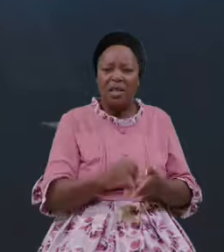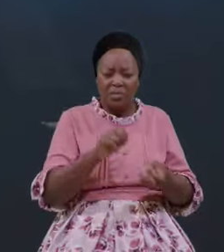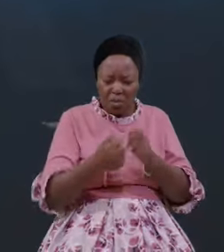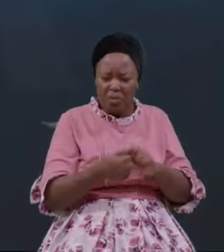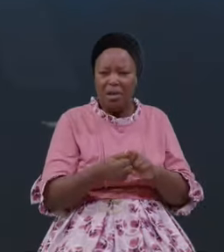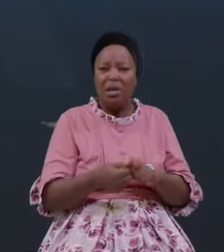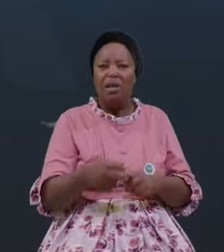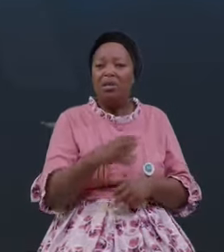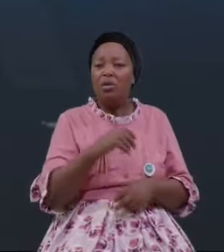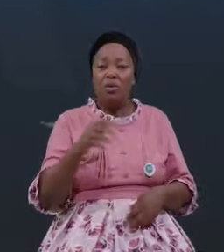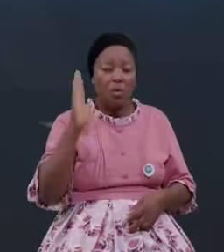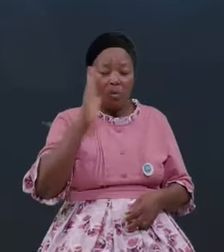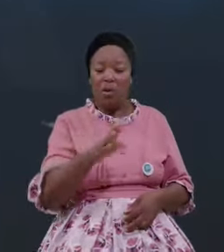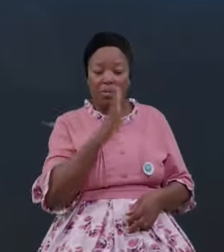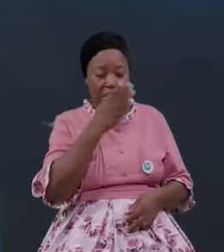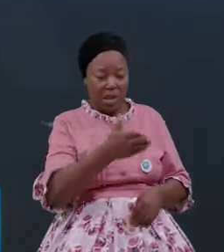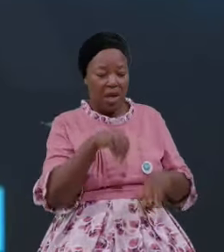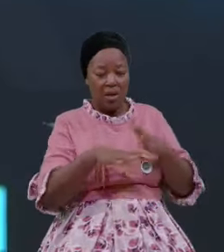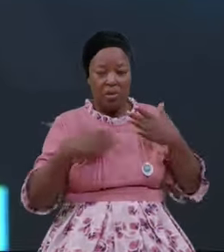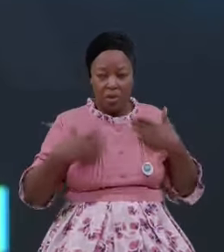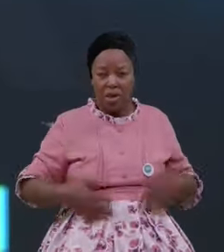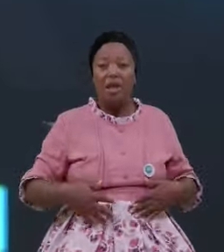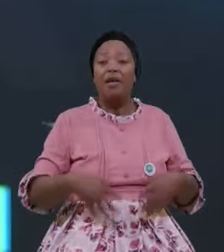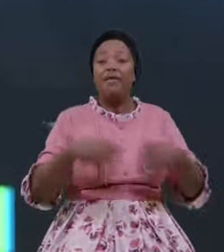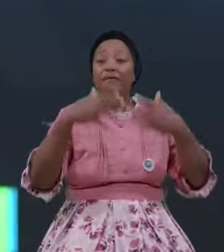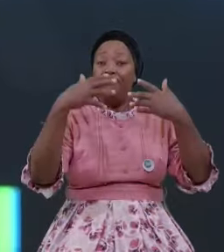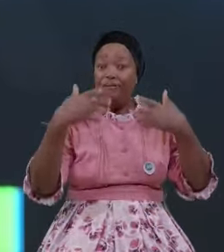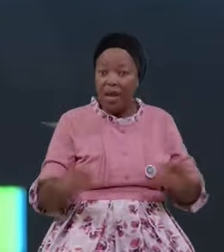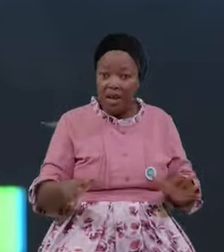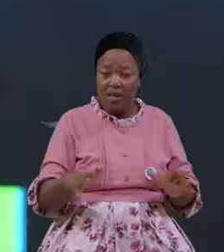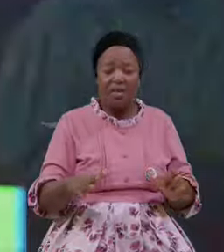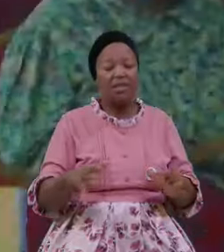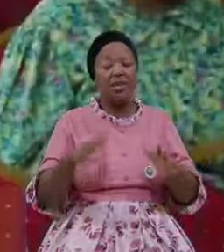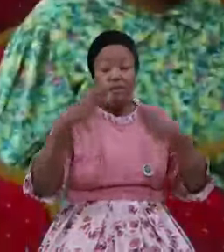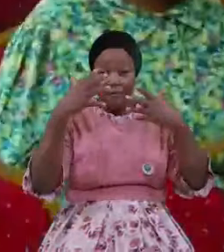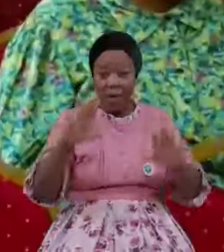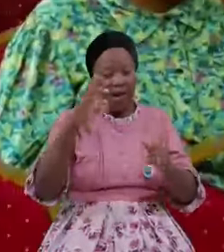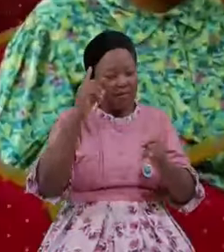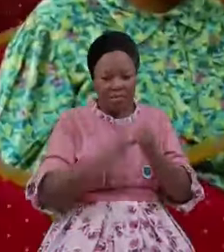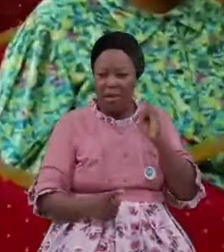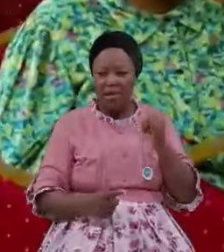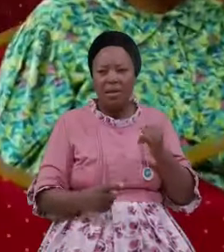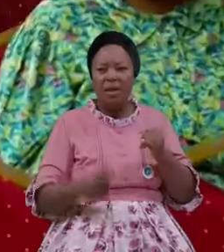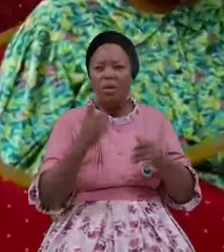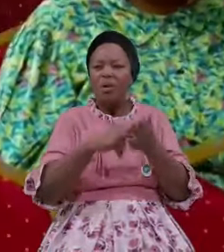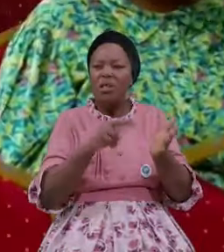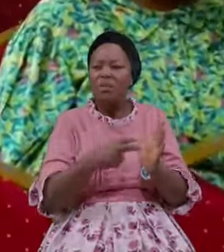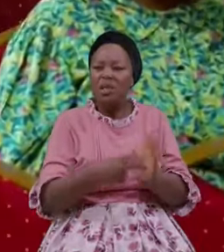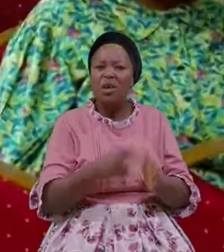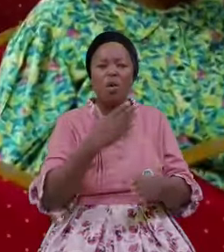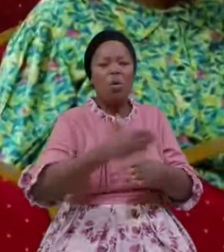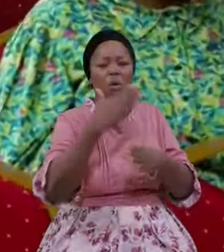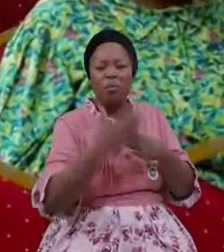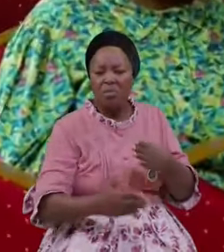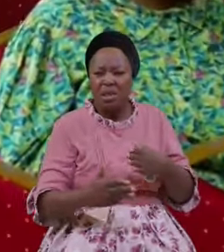will remain. Finished, finalized. Finished. What does that mean? Complete. It